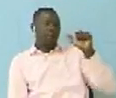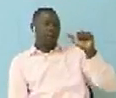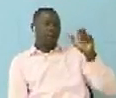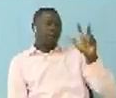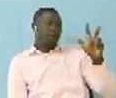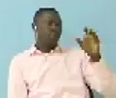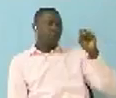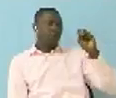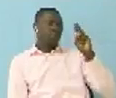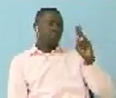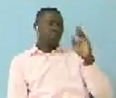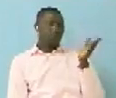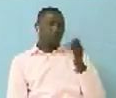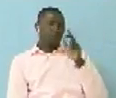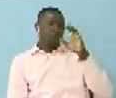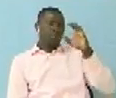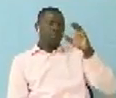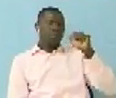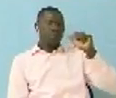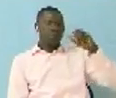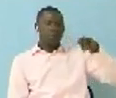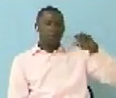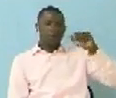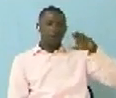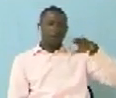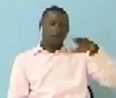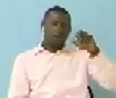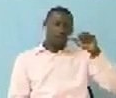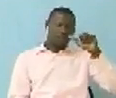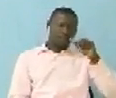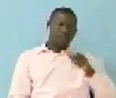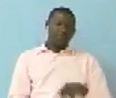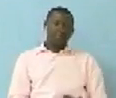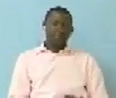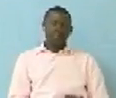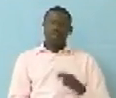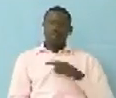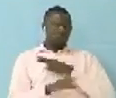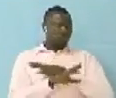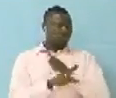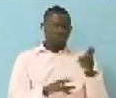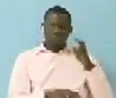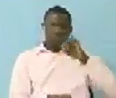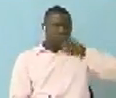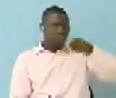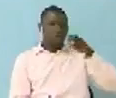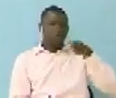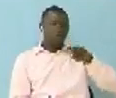jungler. All I know is he was posted in Kanelai.